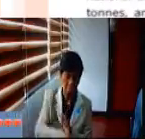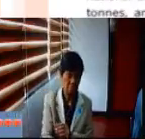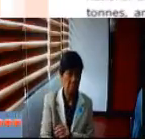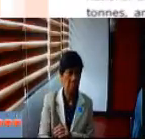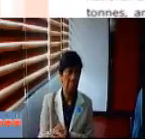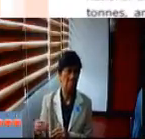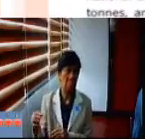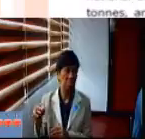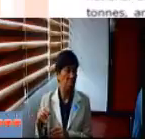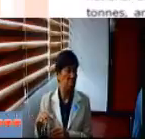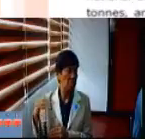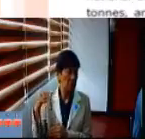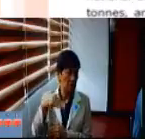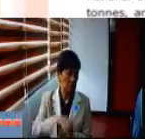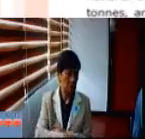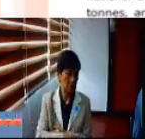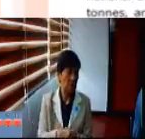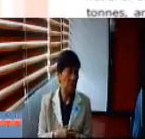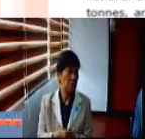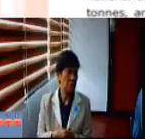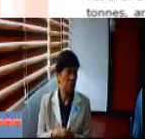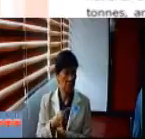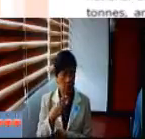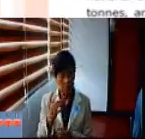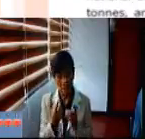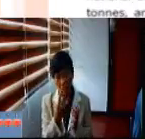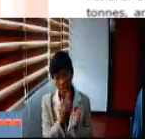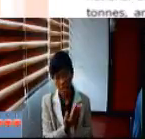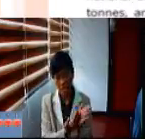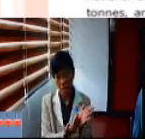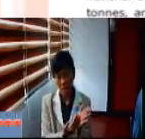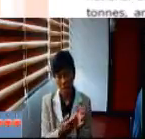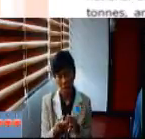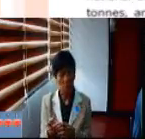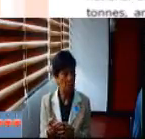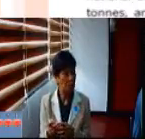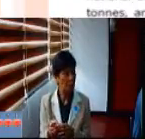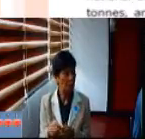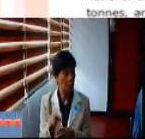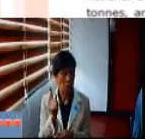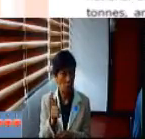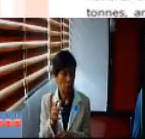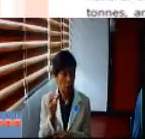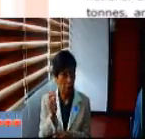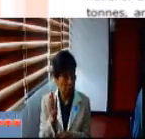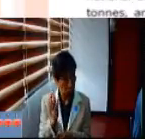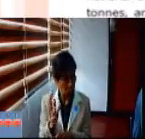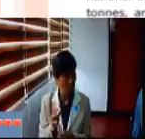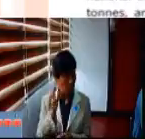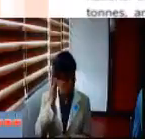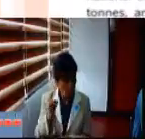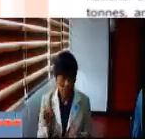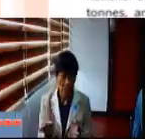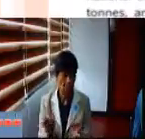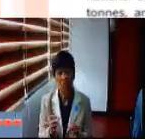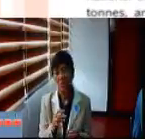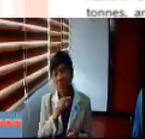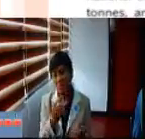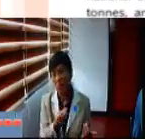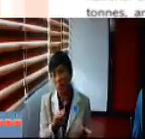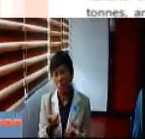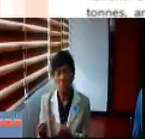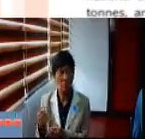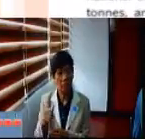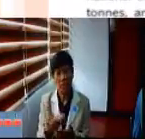That's the data. And he said, although this is controversial, but by 2050, if we don't do anything drastic